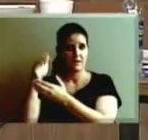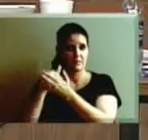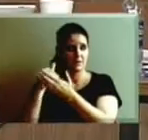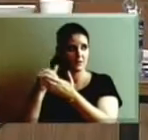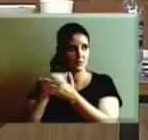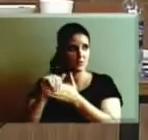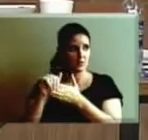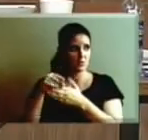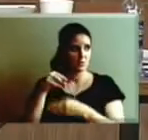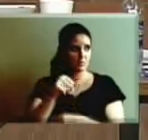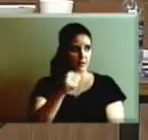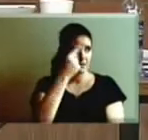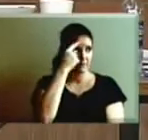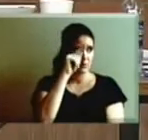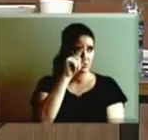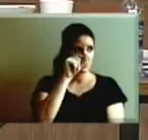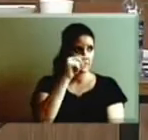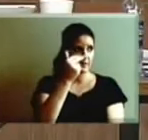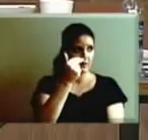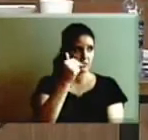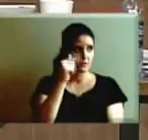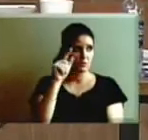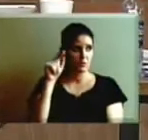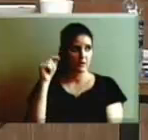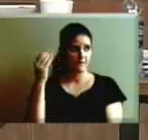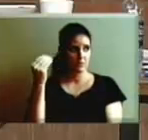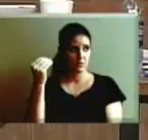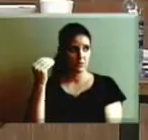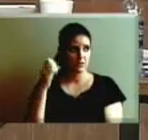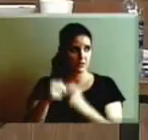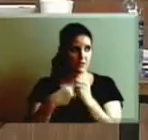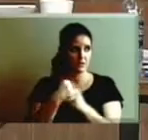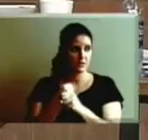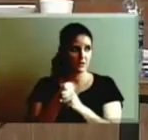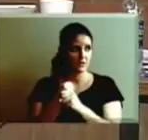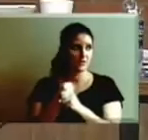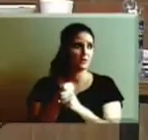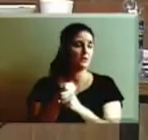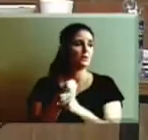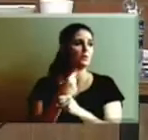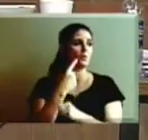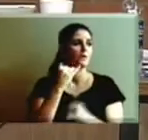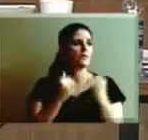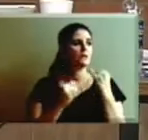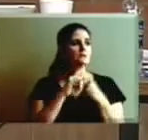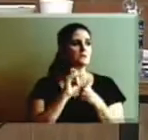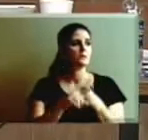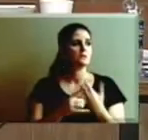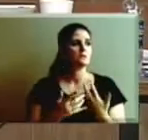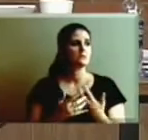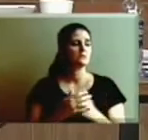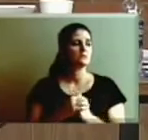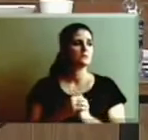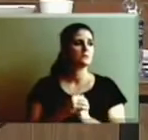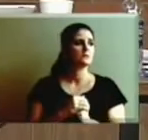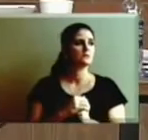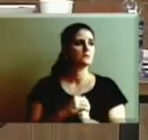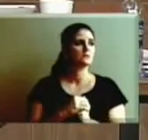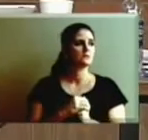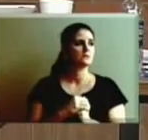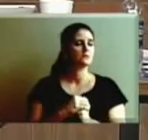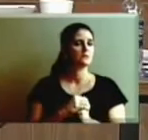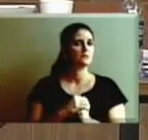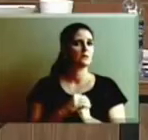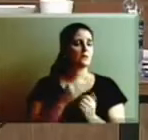for the 2013-2014 year. Yes. That's the net. Yes. One last question. We're talking about